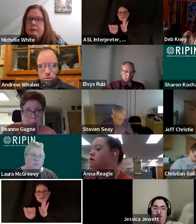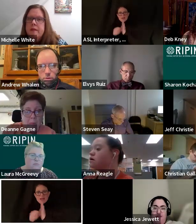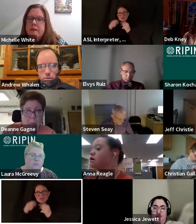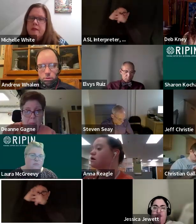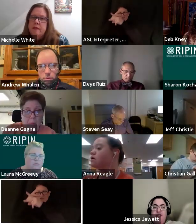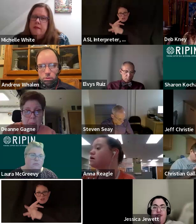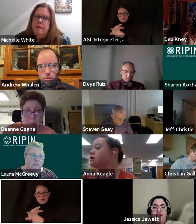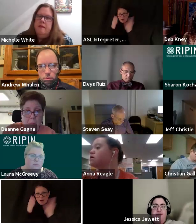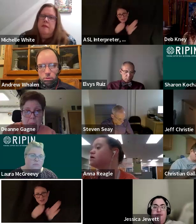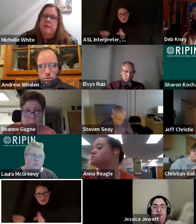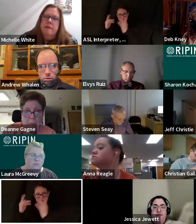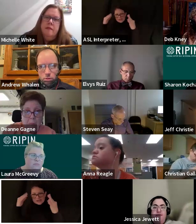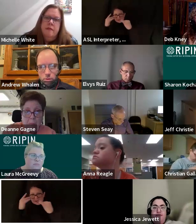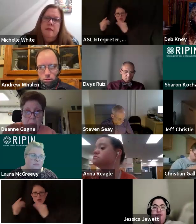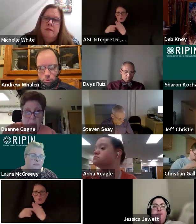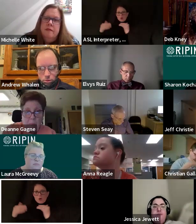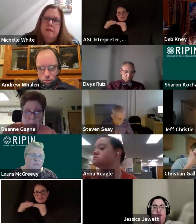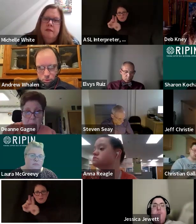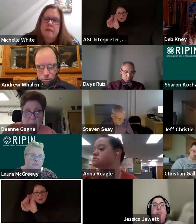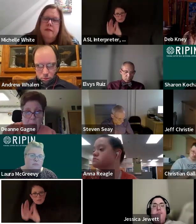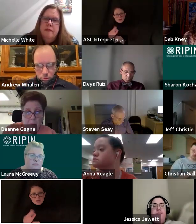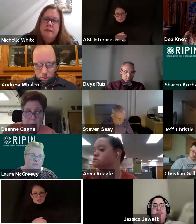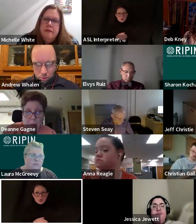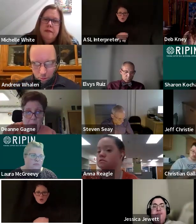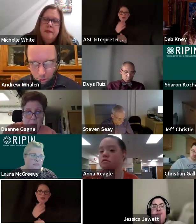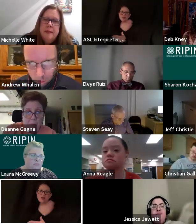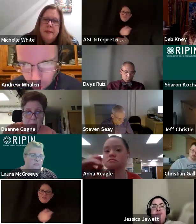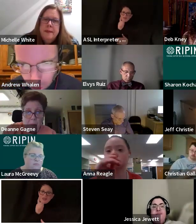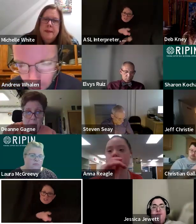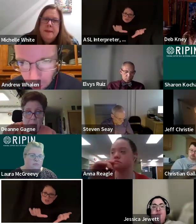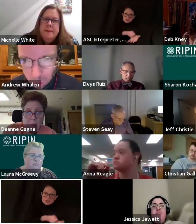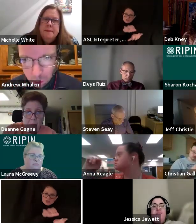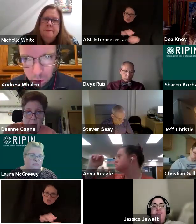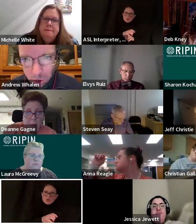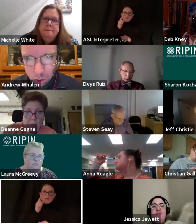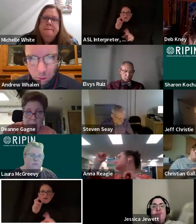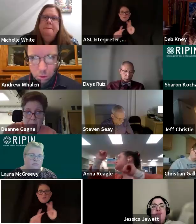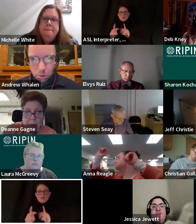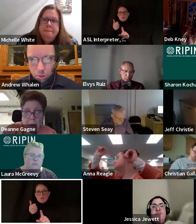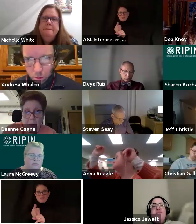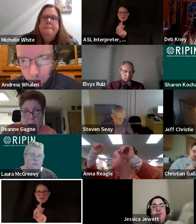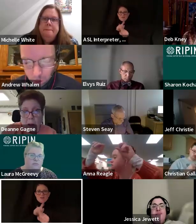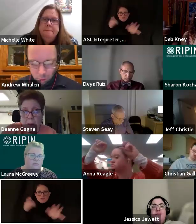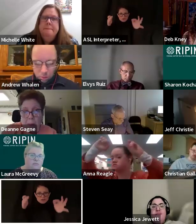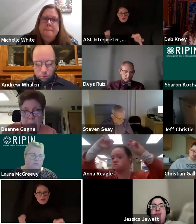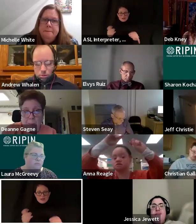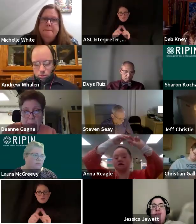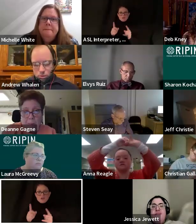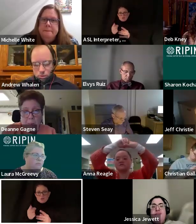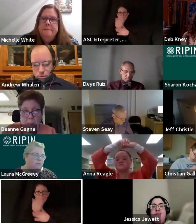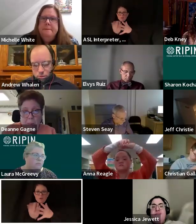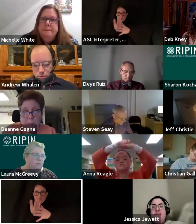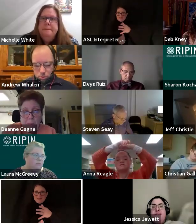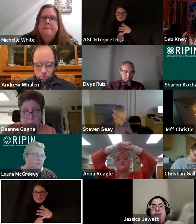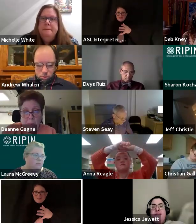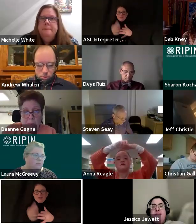figuring things out. We talked about what is a peer mentor and what are some of the things and what is it. Then that was for people who self-direct. But there's a piece missing, which